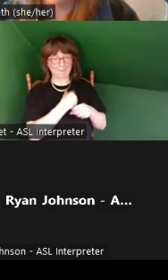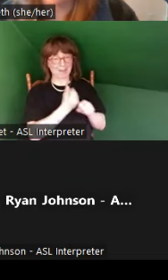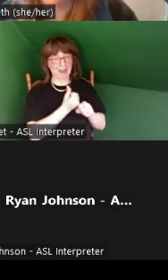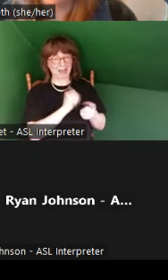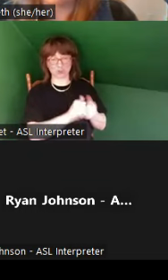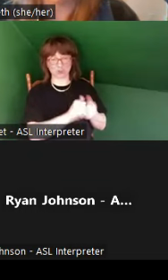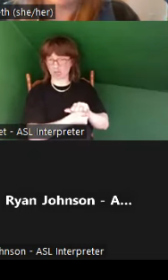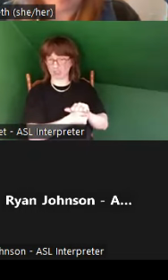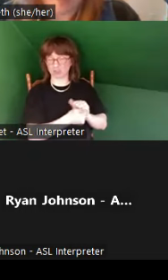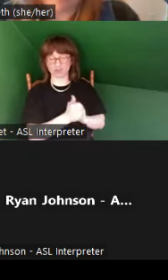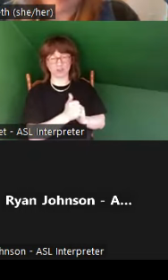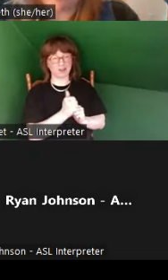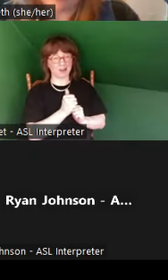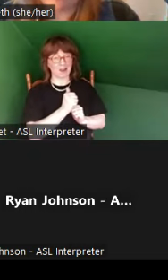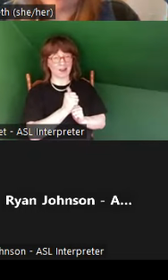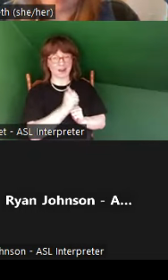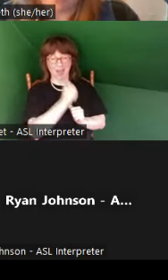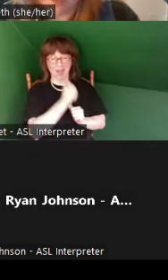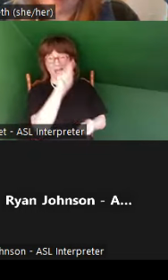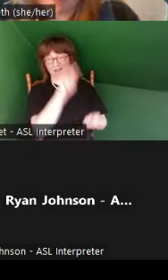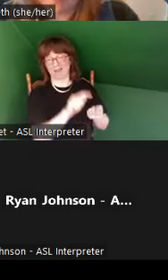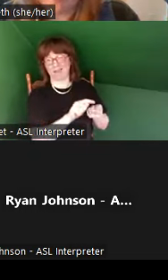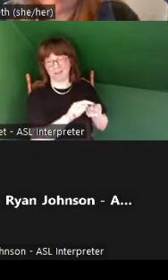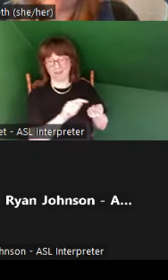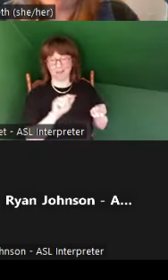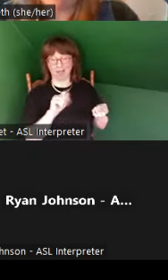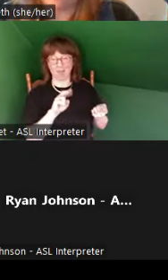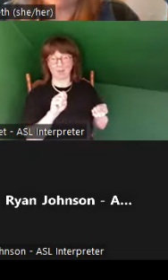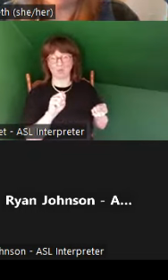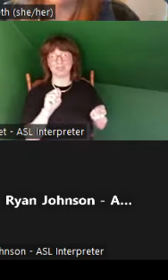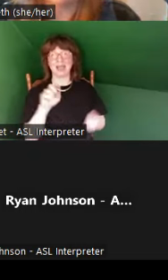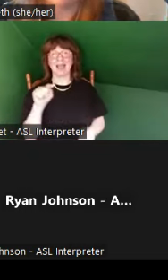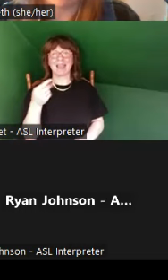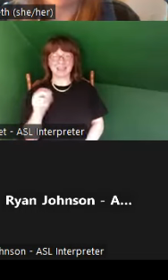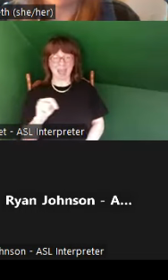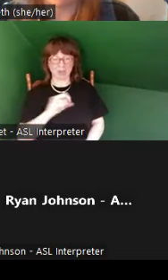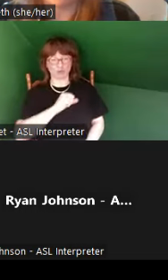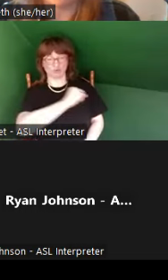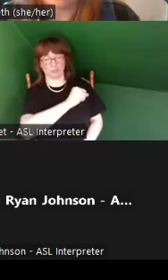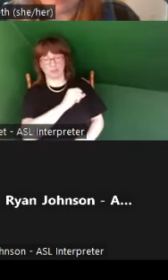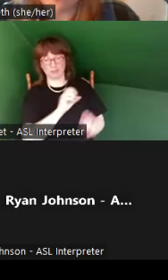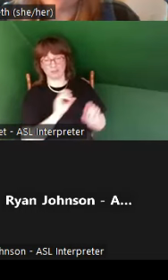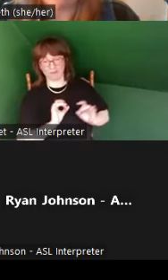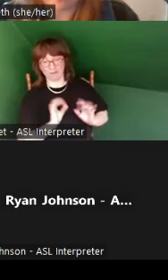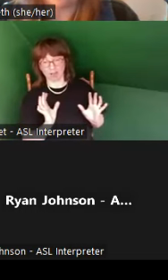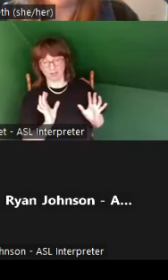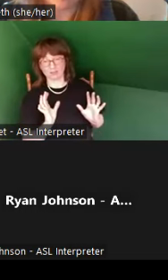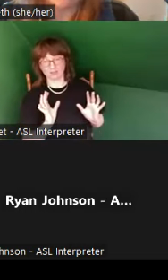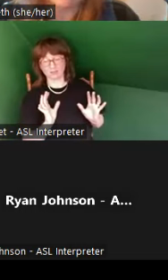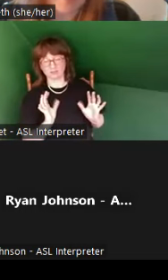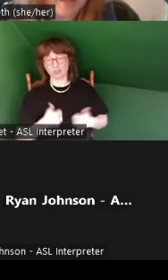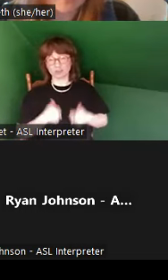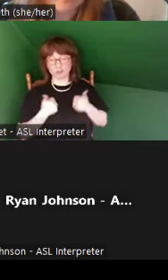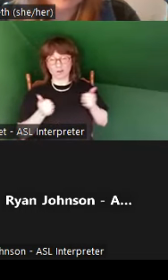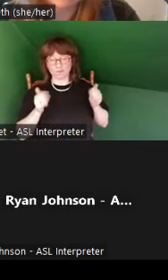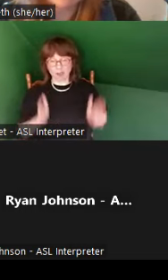ending. It's only then when resistive violence happens, when survivors will use physical